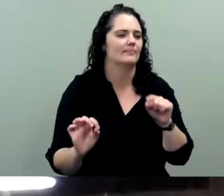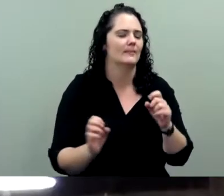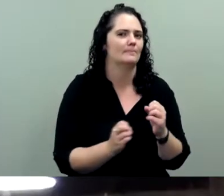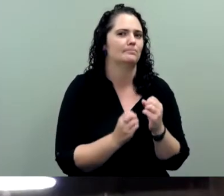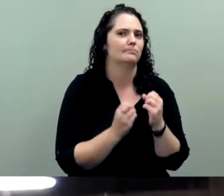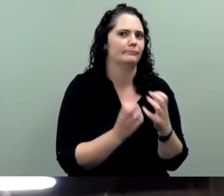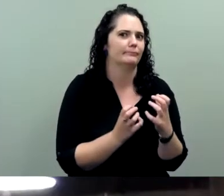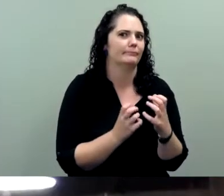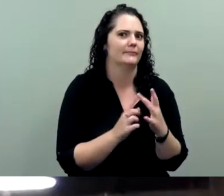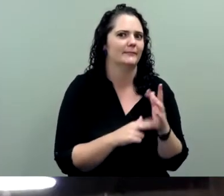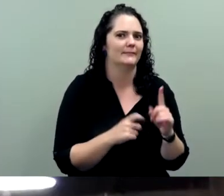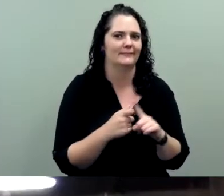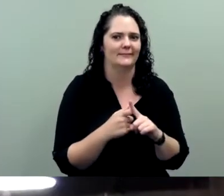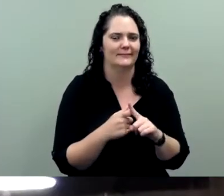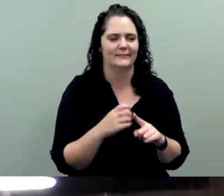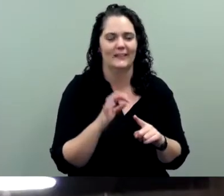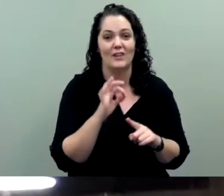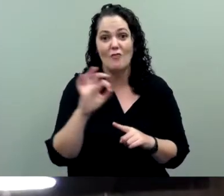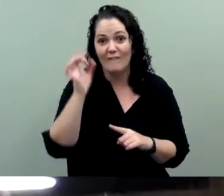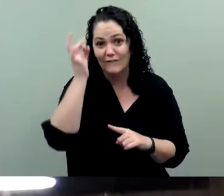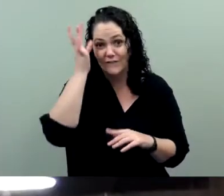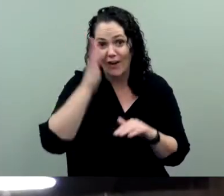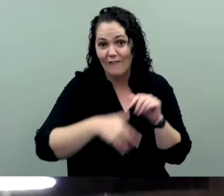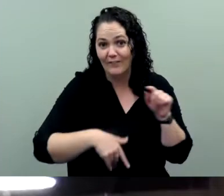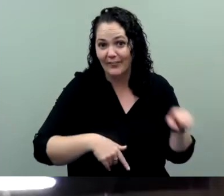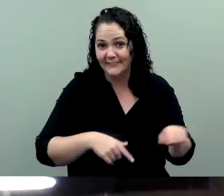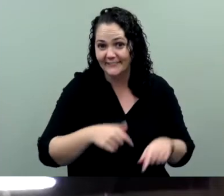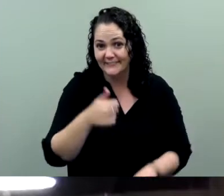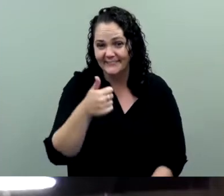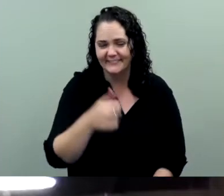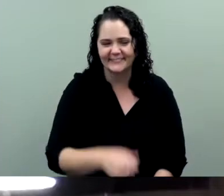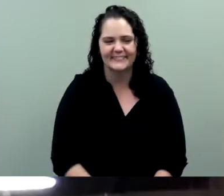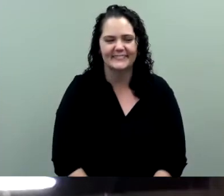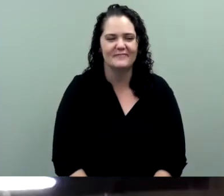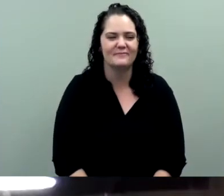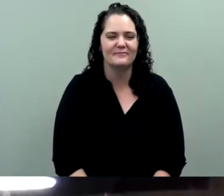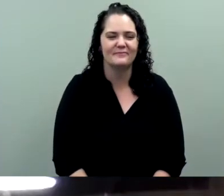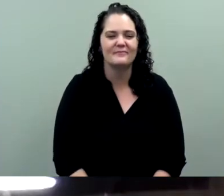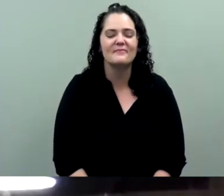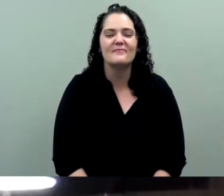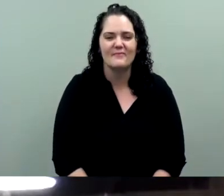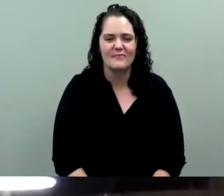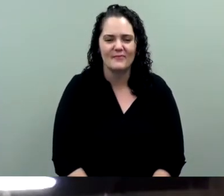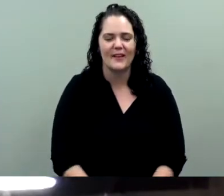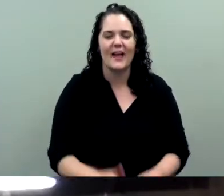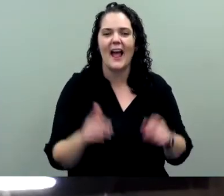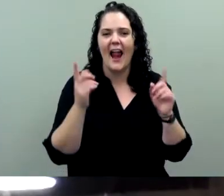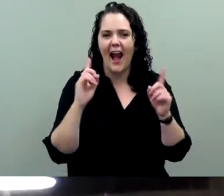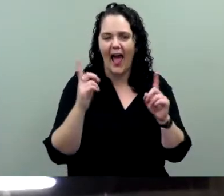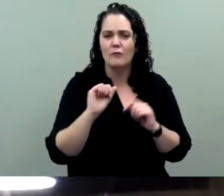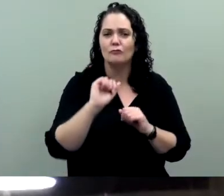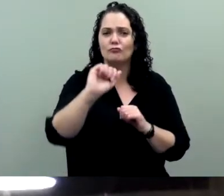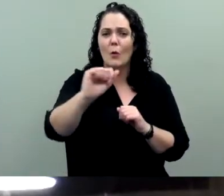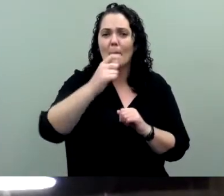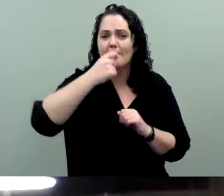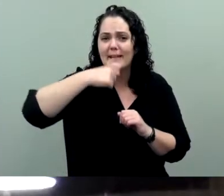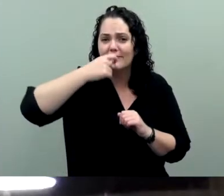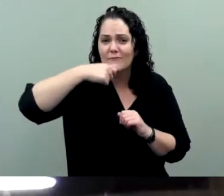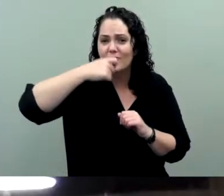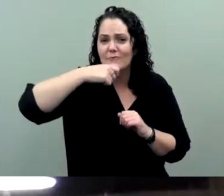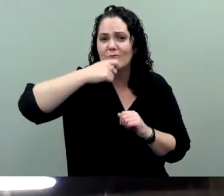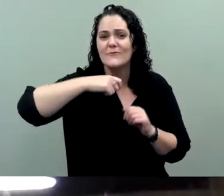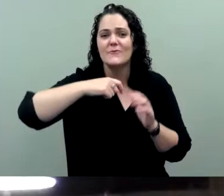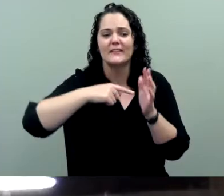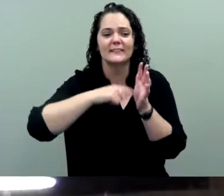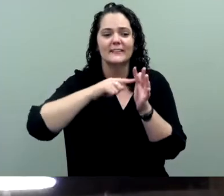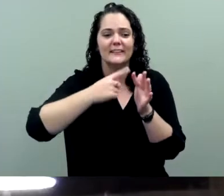cooking nicely, and I'm going to try not to forget about it. Okay, here's what we're going to do. I'm going to have you take your pencils, your pens, your textures, whatever